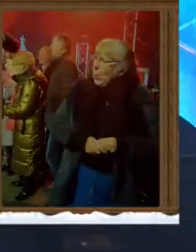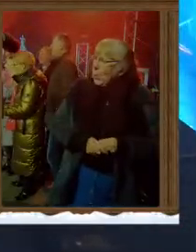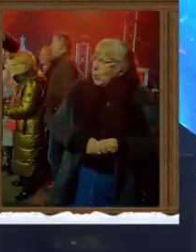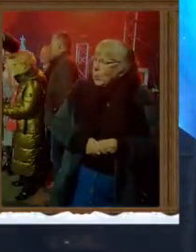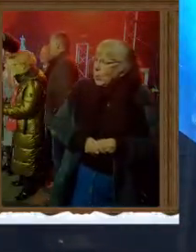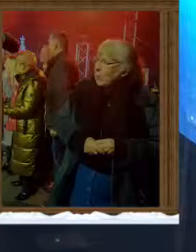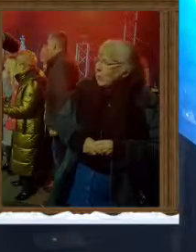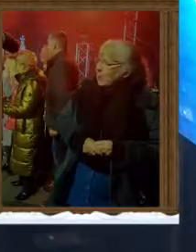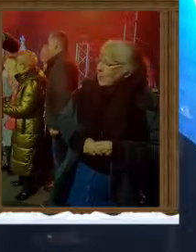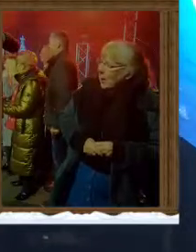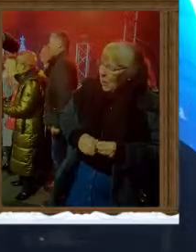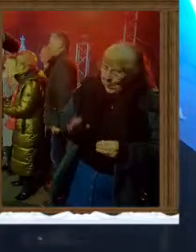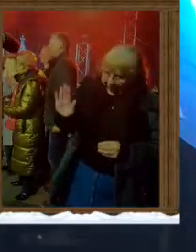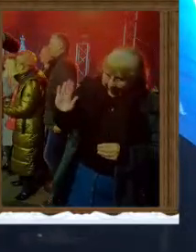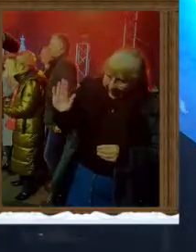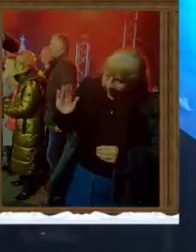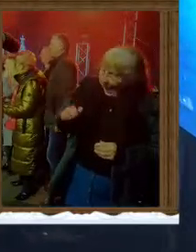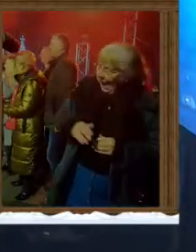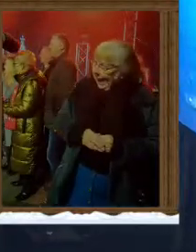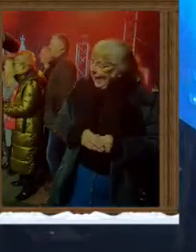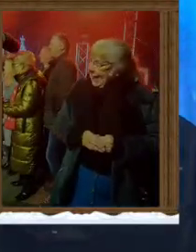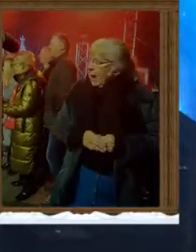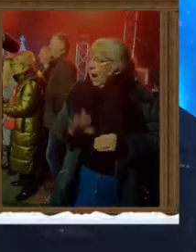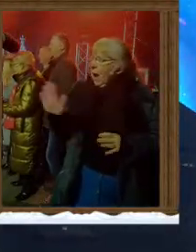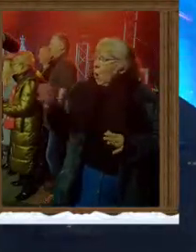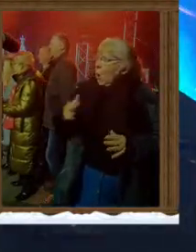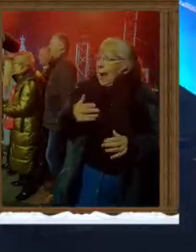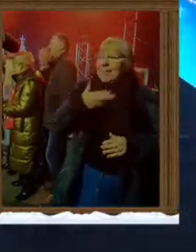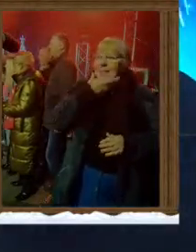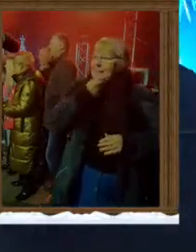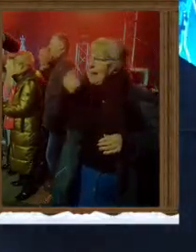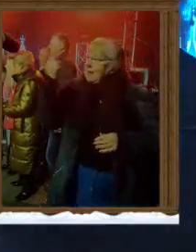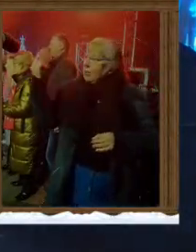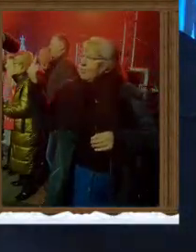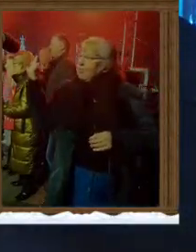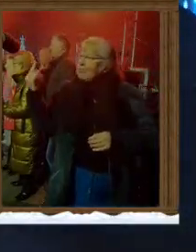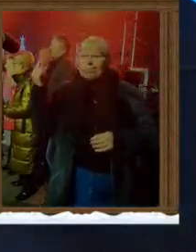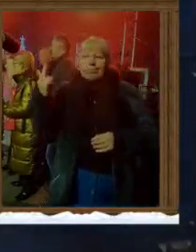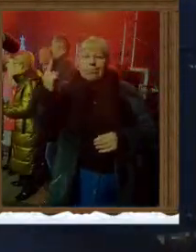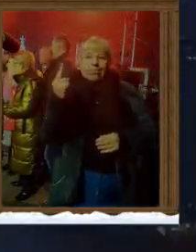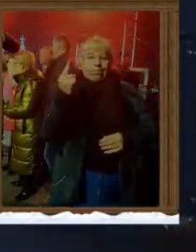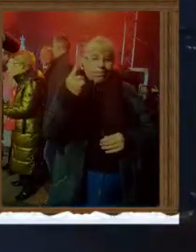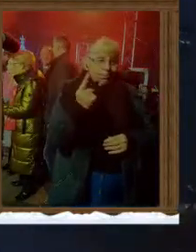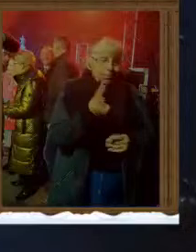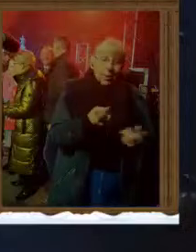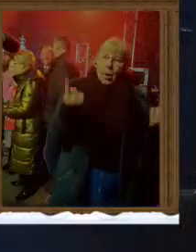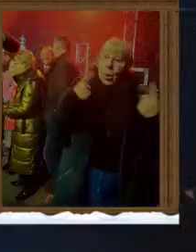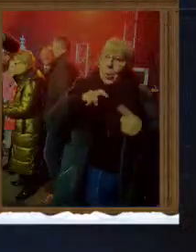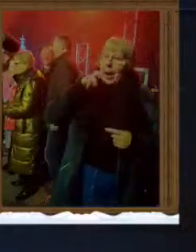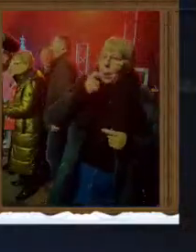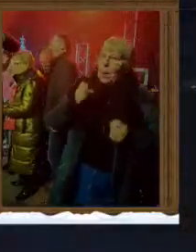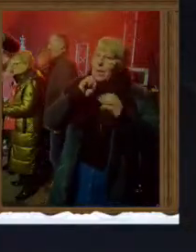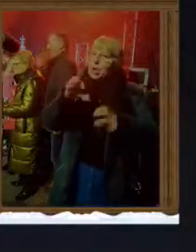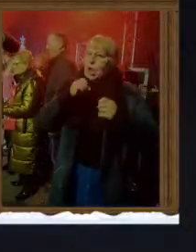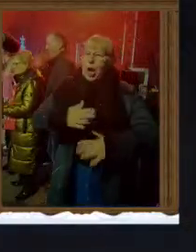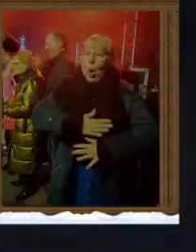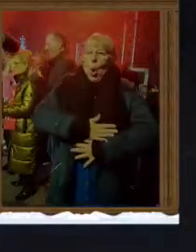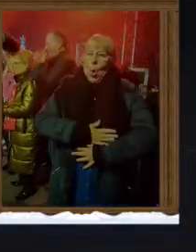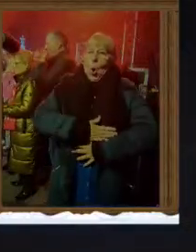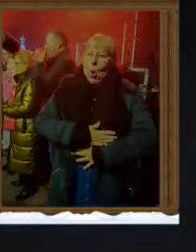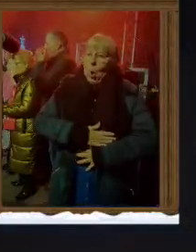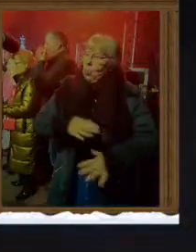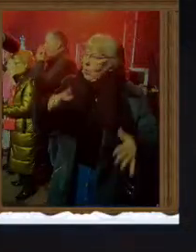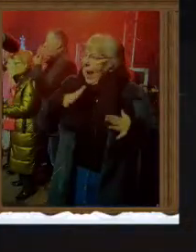Oh, hi! Okay, while Santa makes his way up to the stage, we're all gonna shout, ho, ho, ho! Ho,